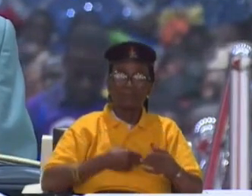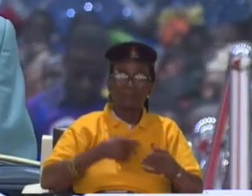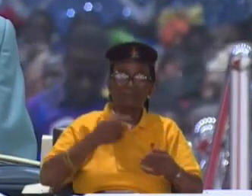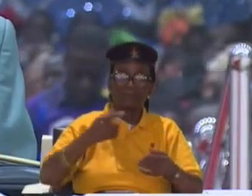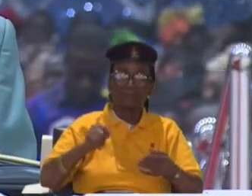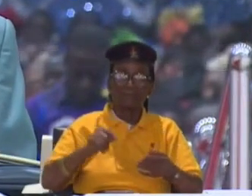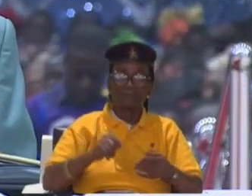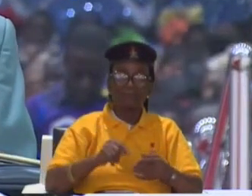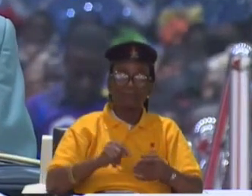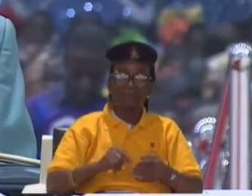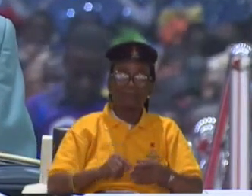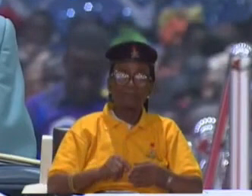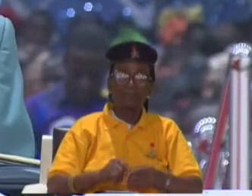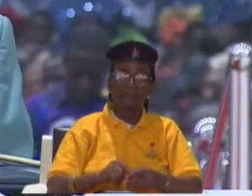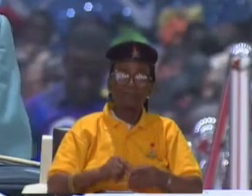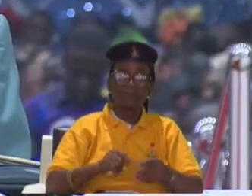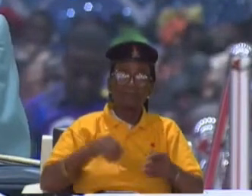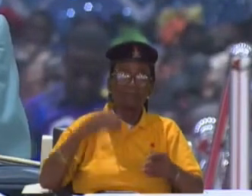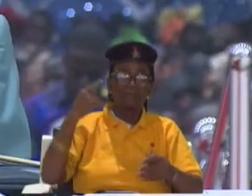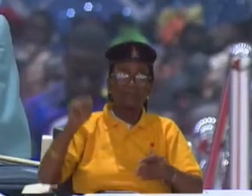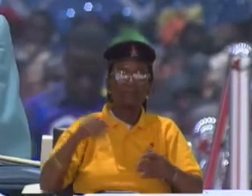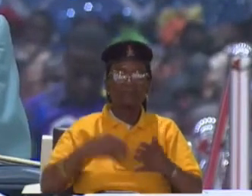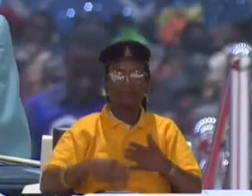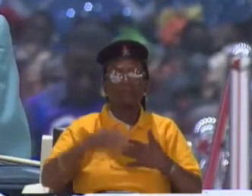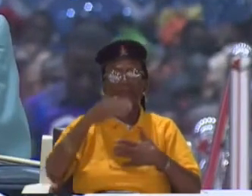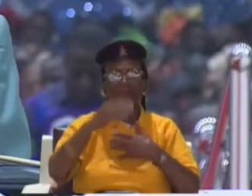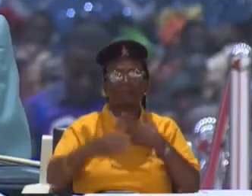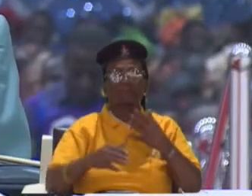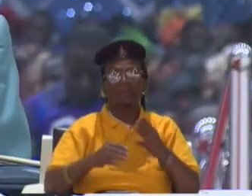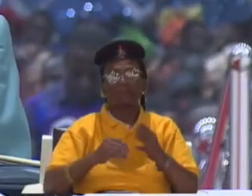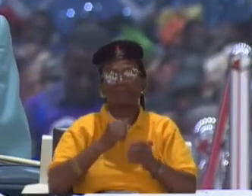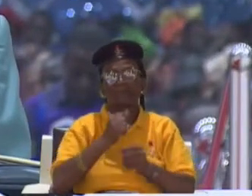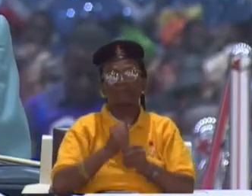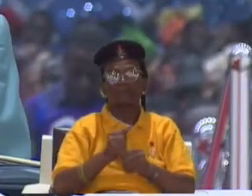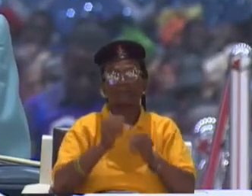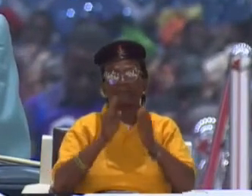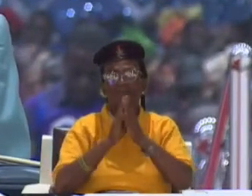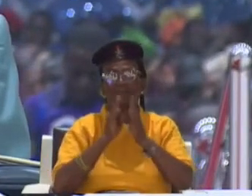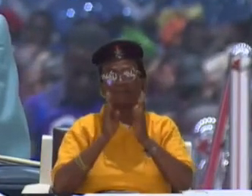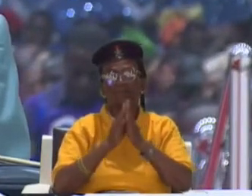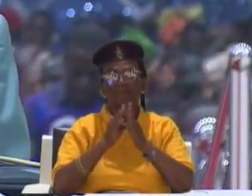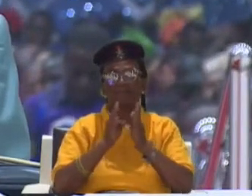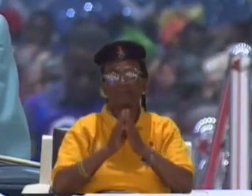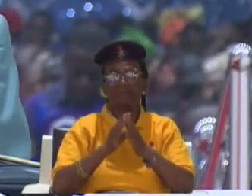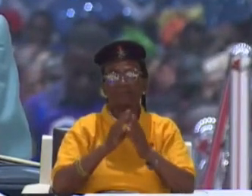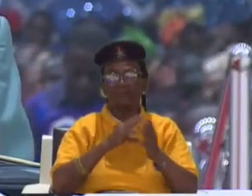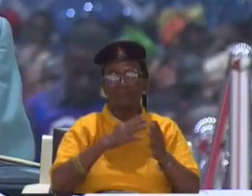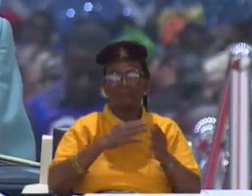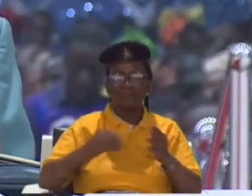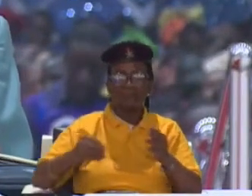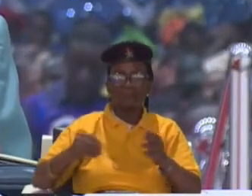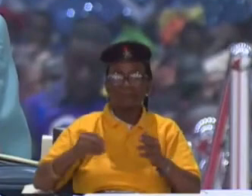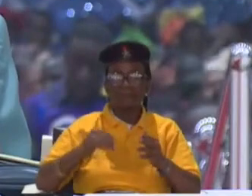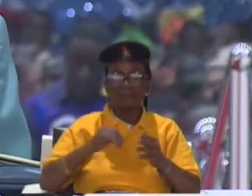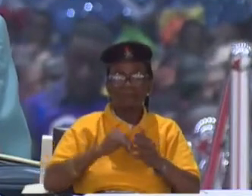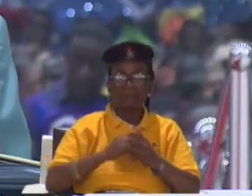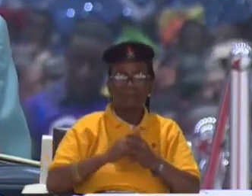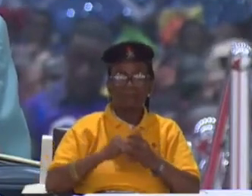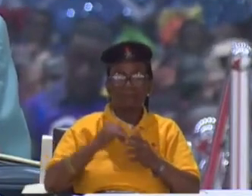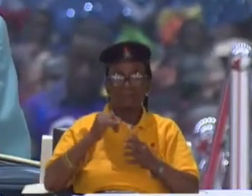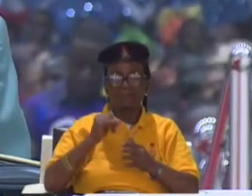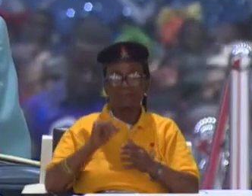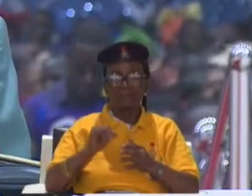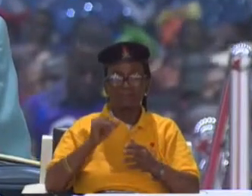Fun ajodun odun to nbo akori re Olorun ti fun wa, and it is the